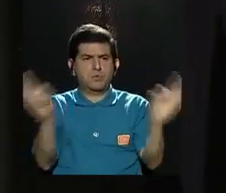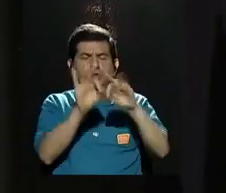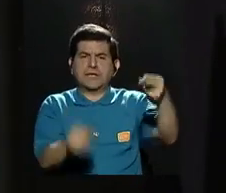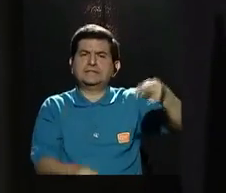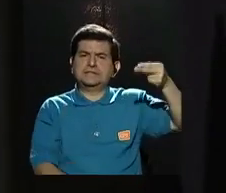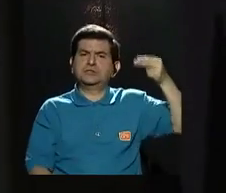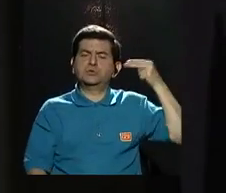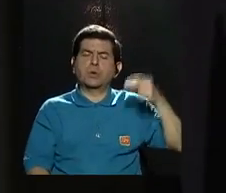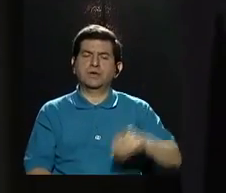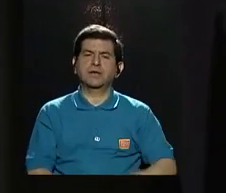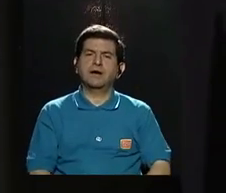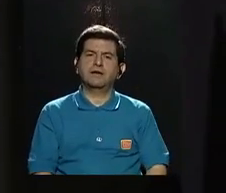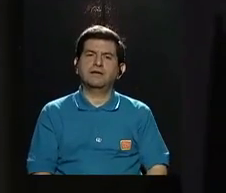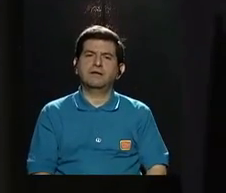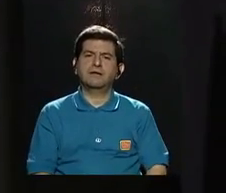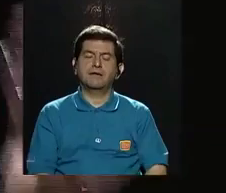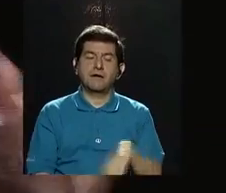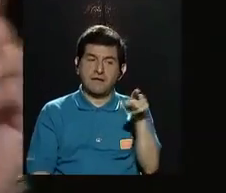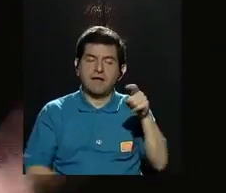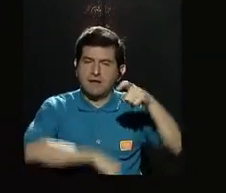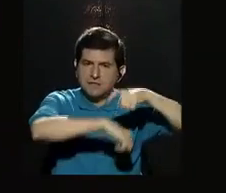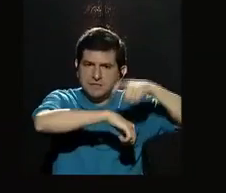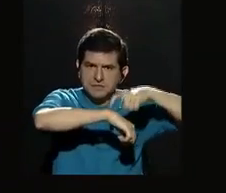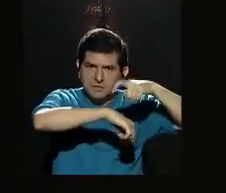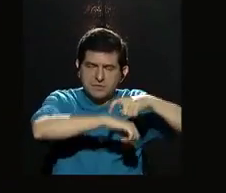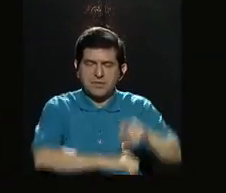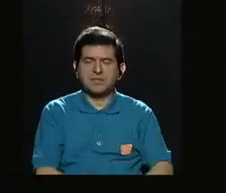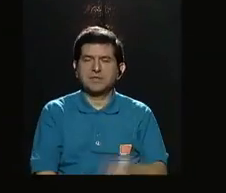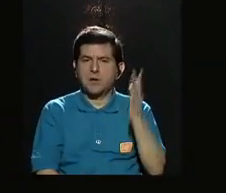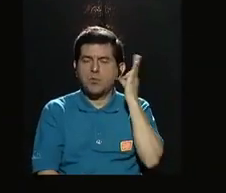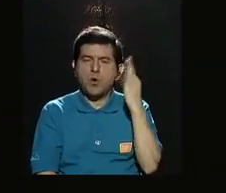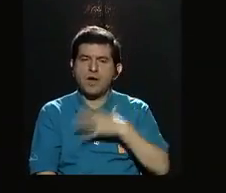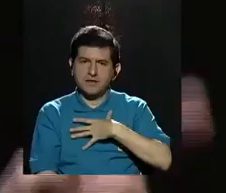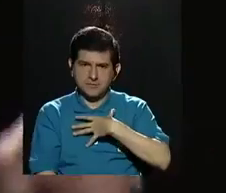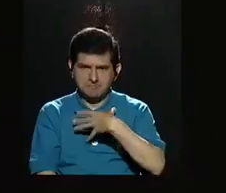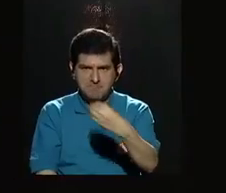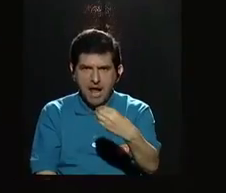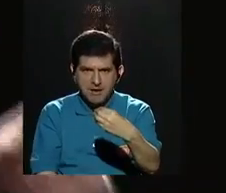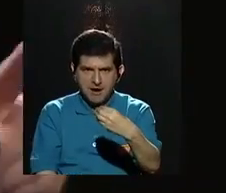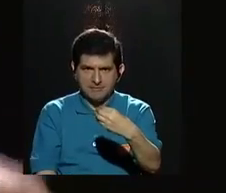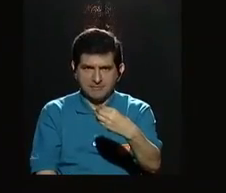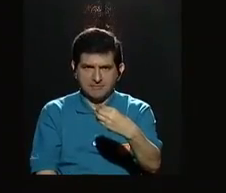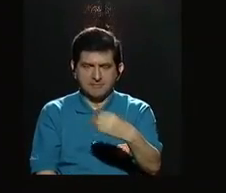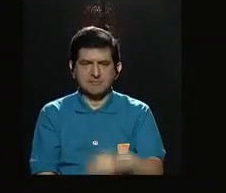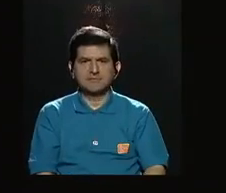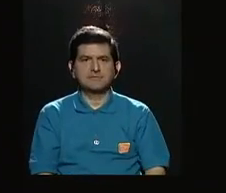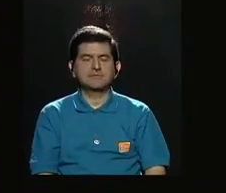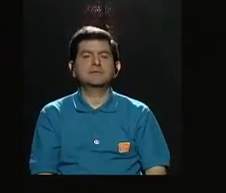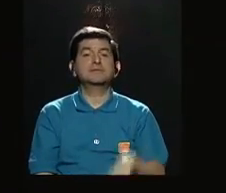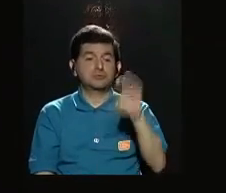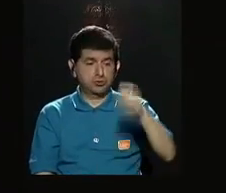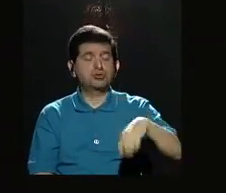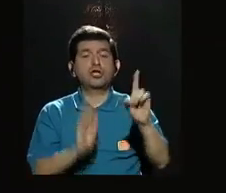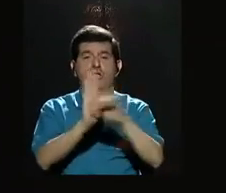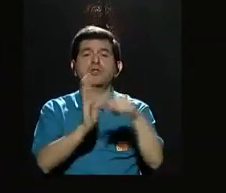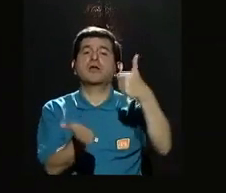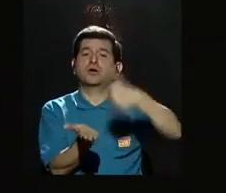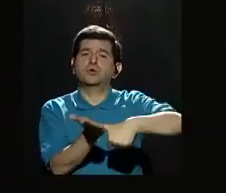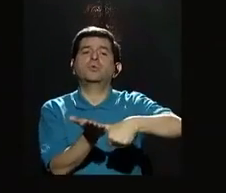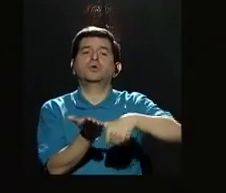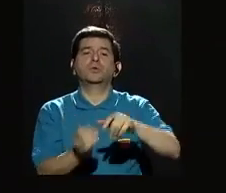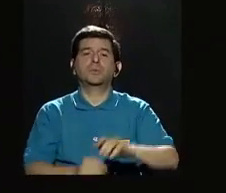It was the date when white women got the right to vote.